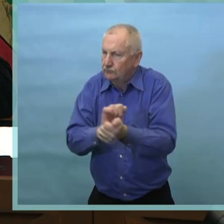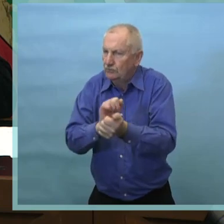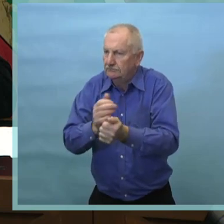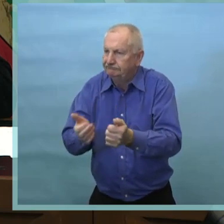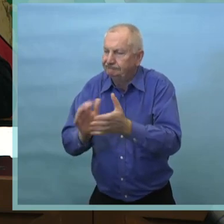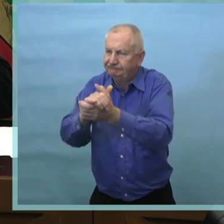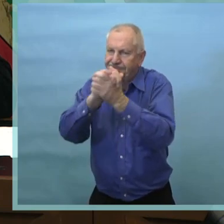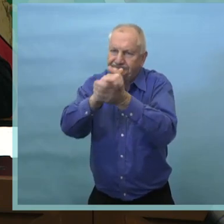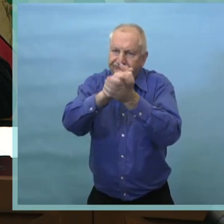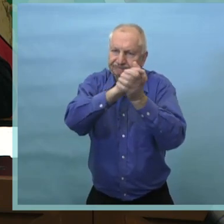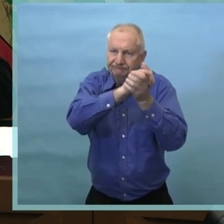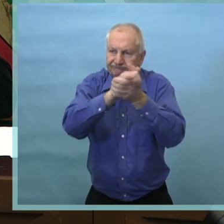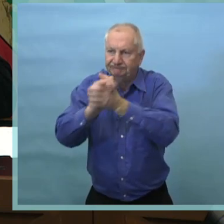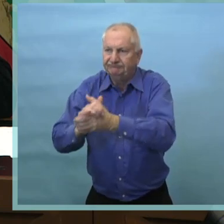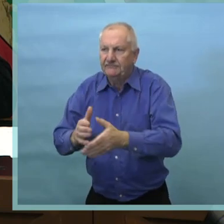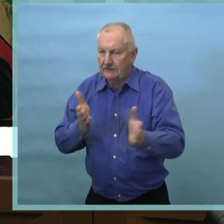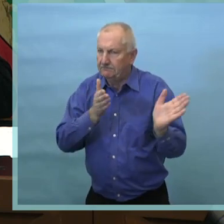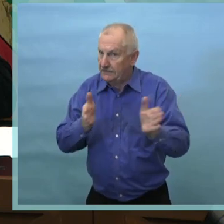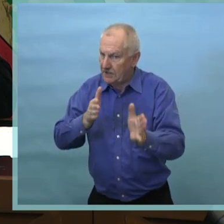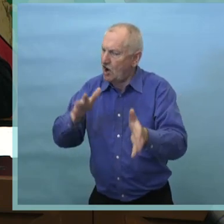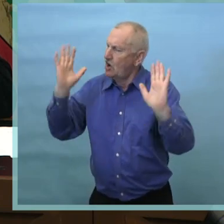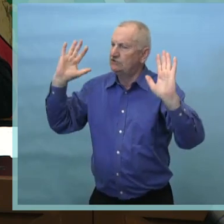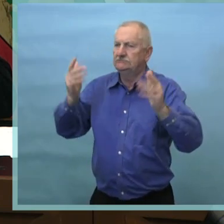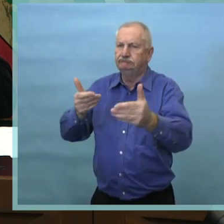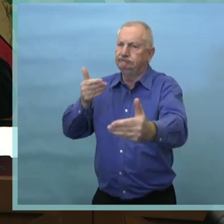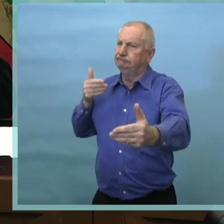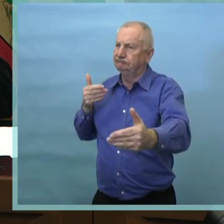prepared, even in light of COVID-19.